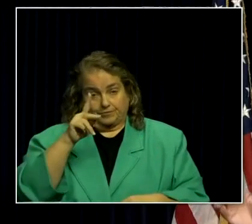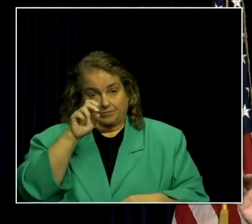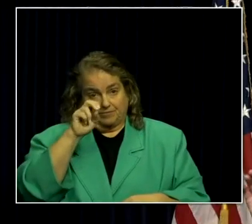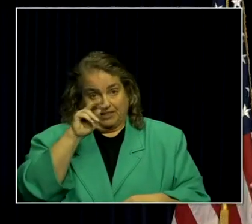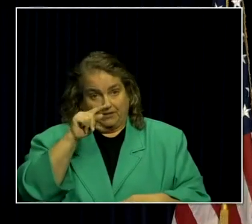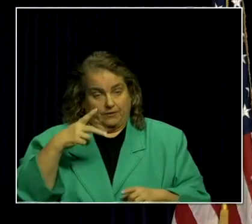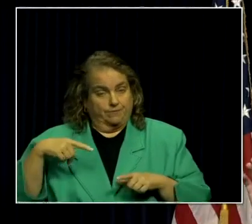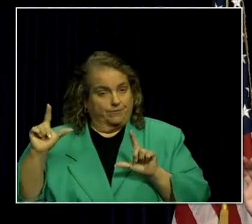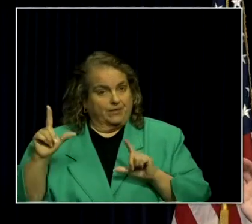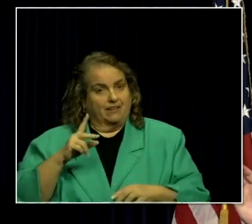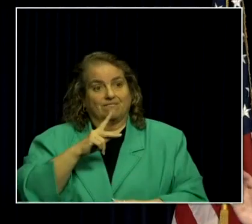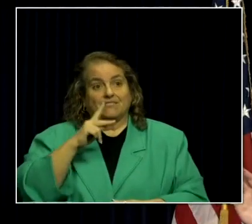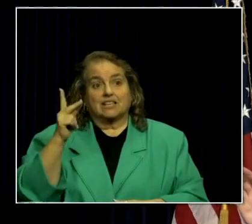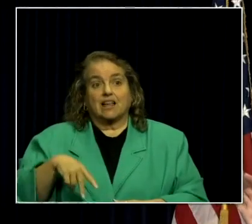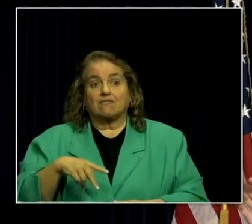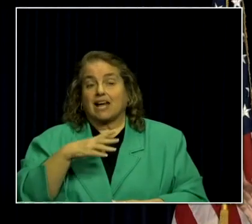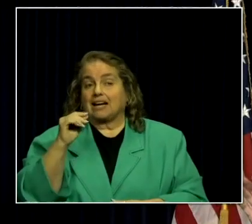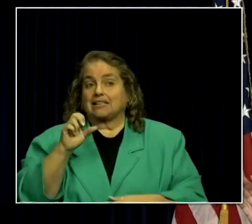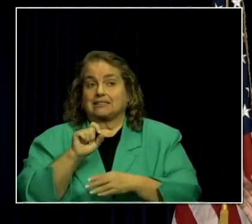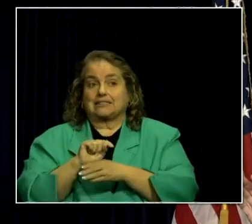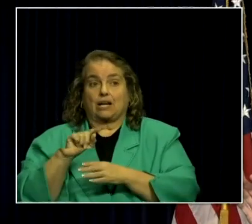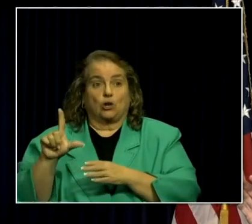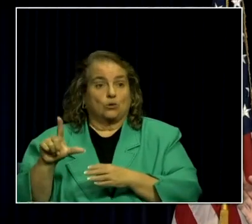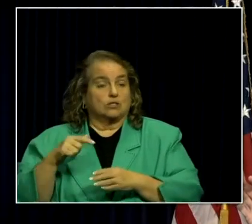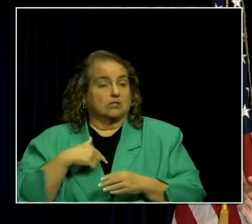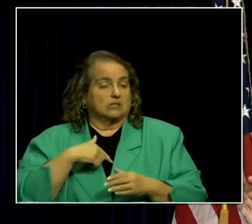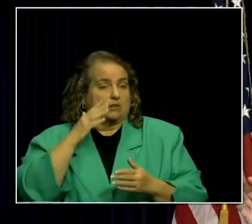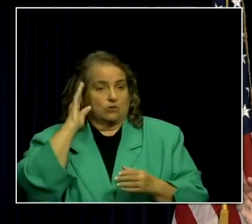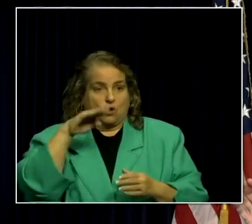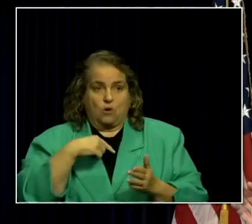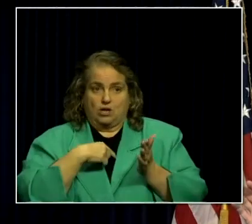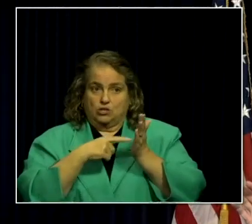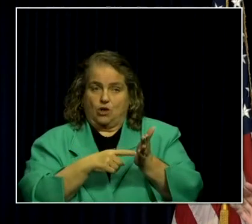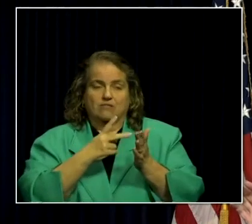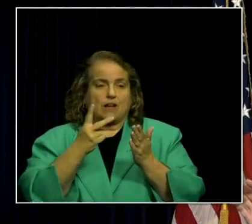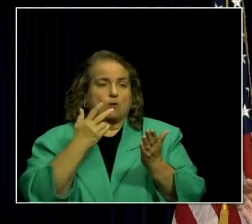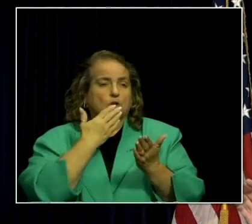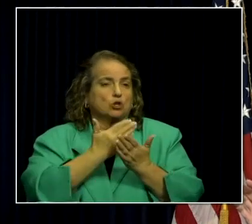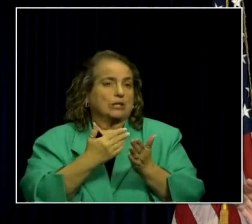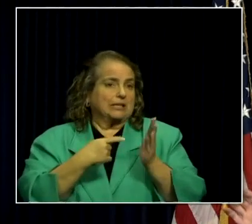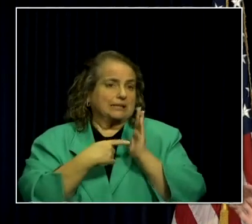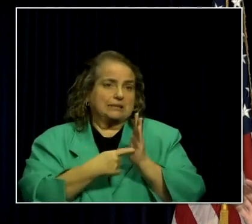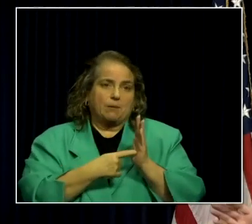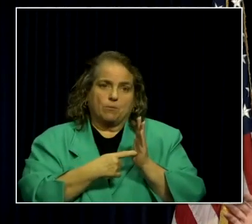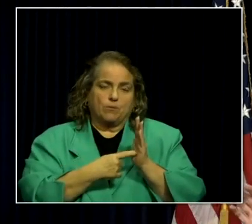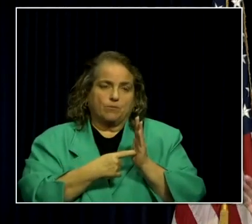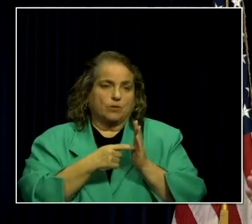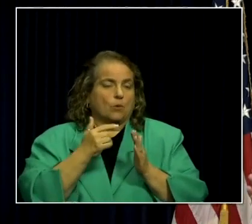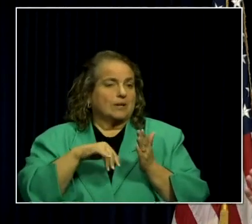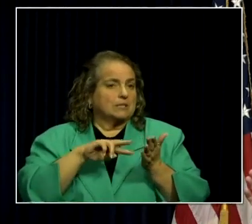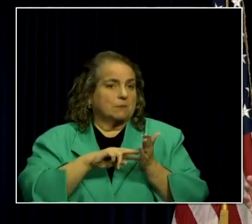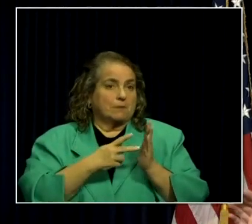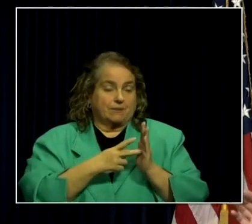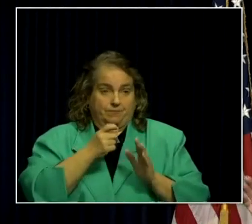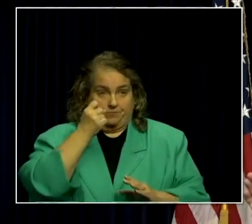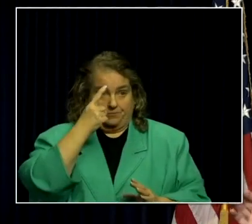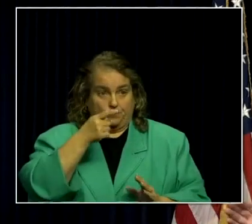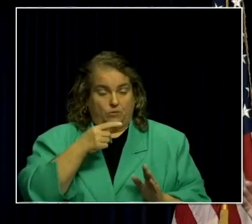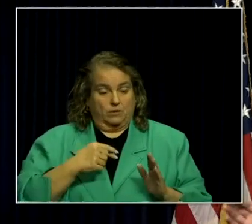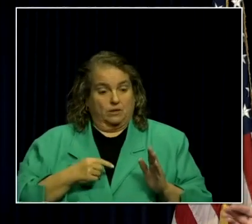St. Louis, it's just a very good example of what blunting the curve can look like. But that doesn't mean, just because the